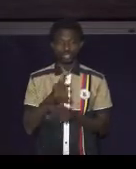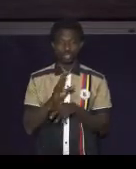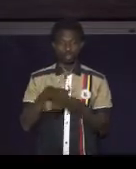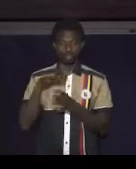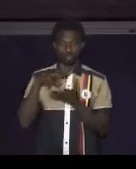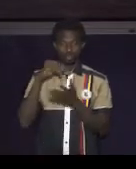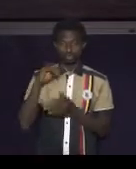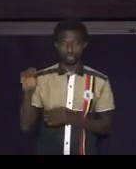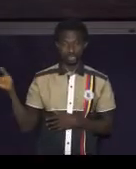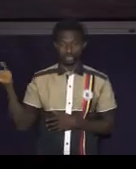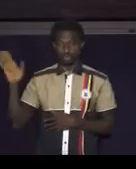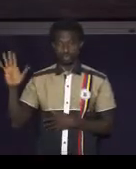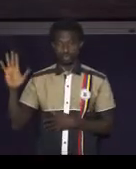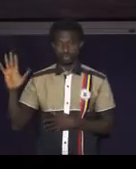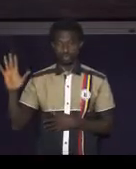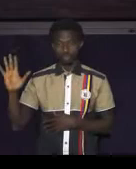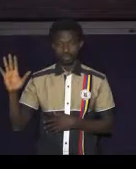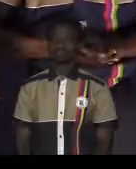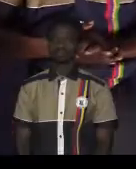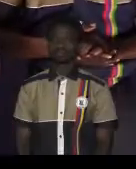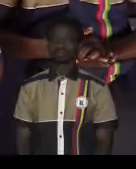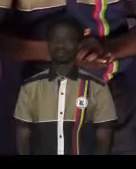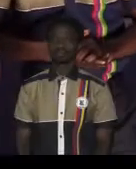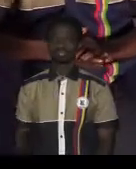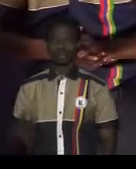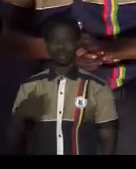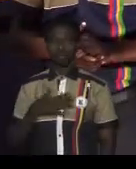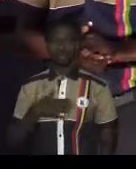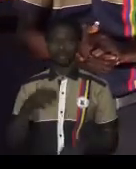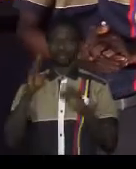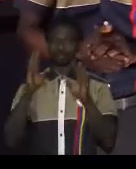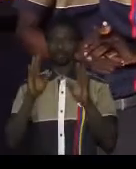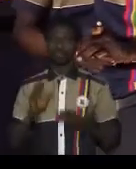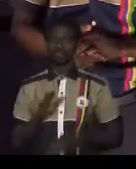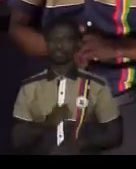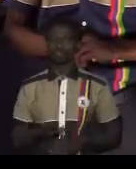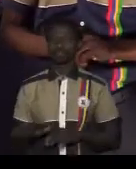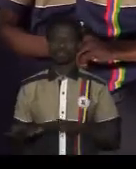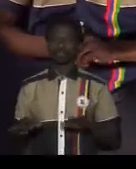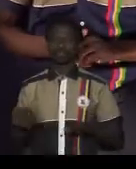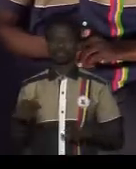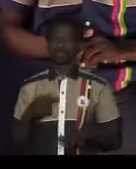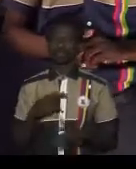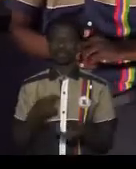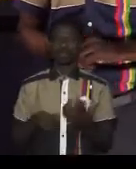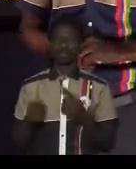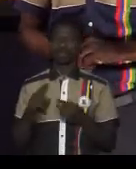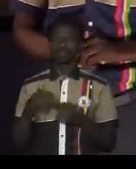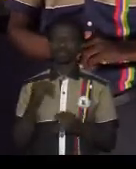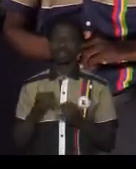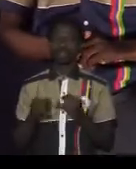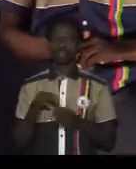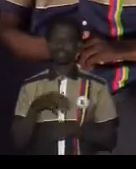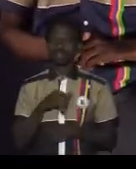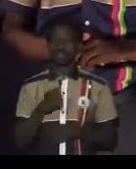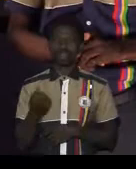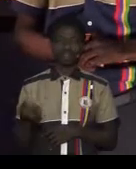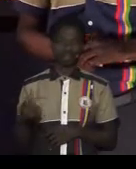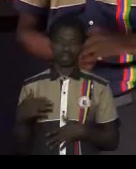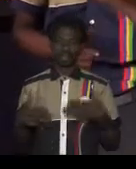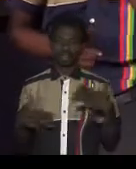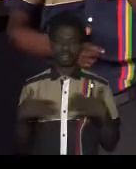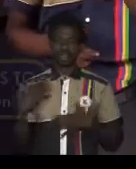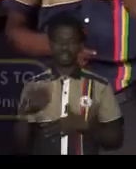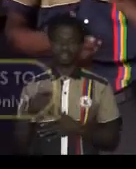on studying. Bye. My wonderful pupils, we have come to the end of another